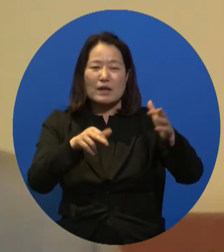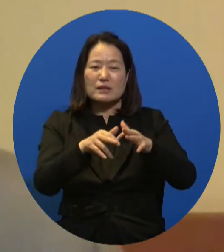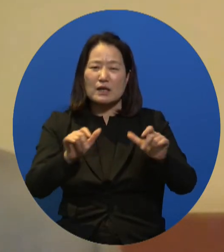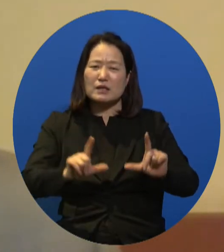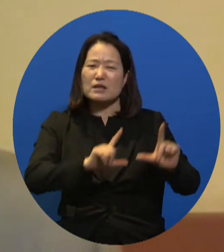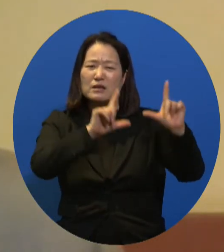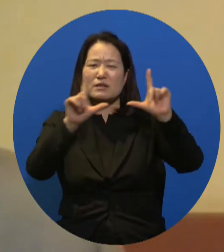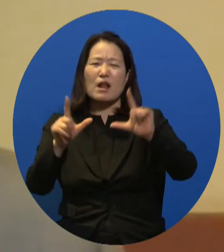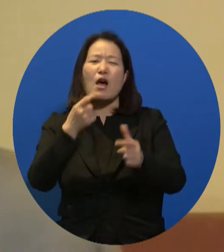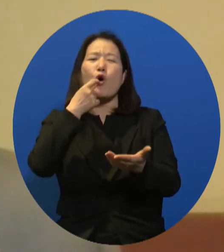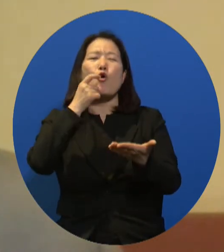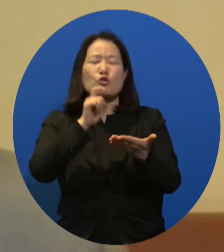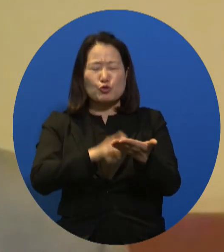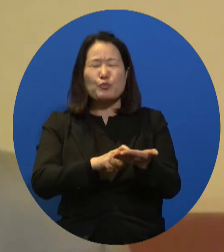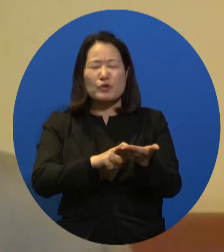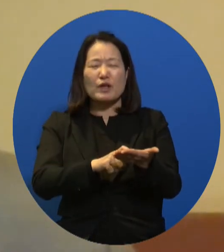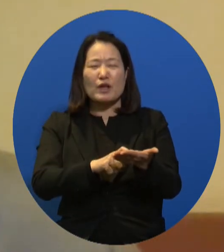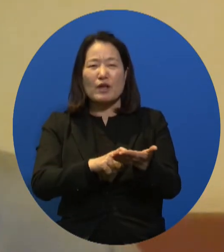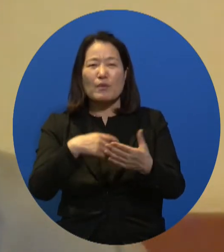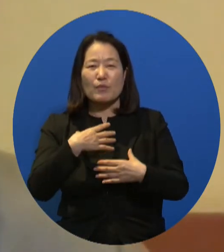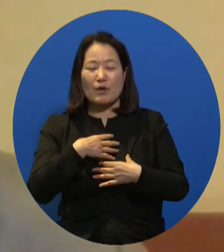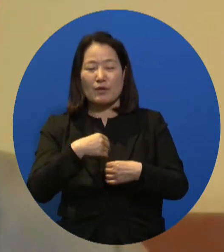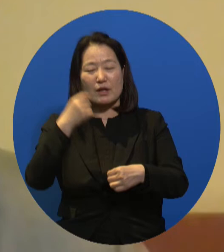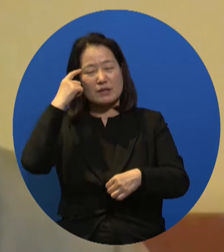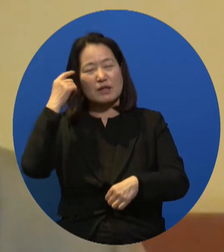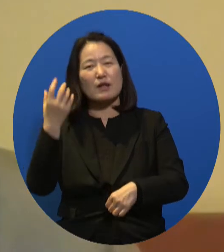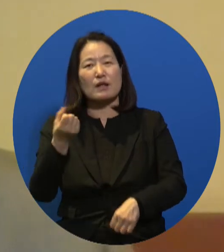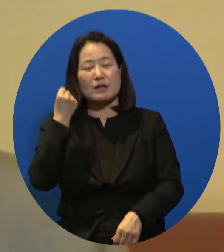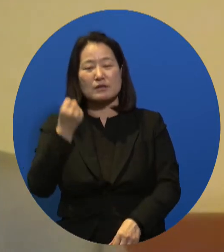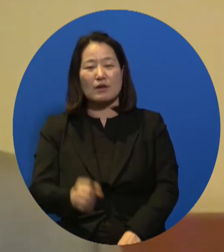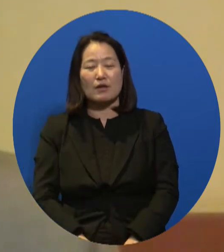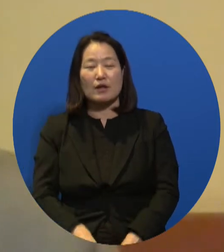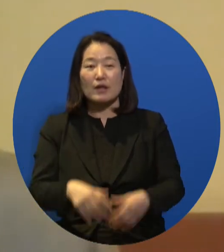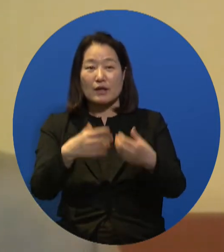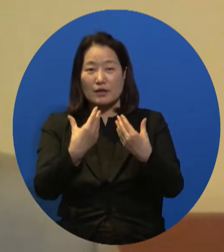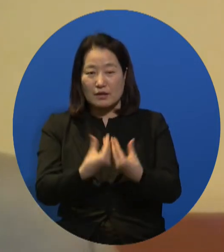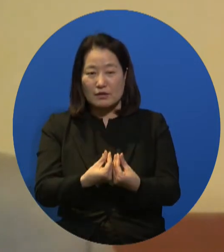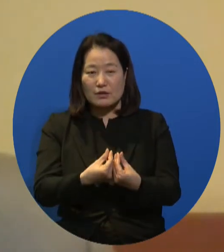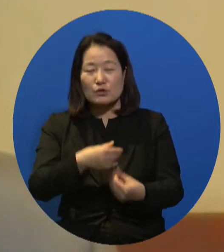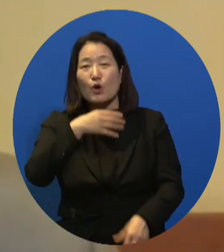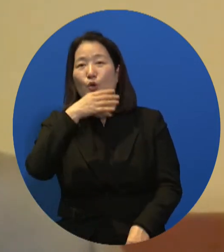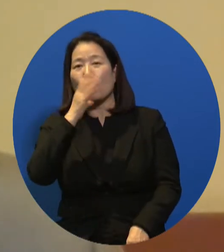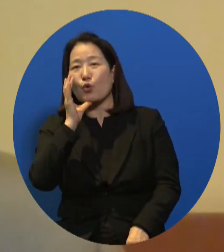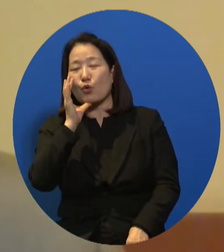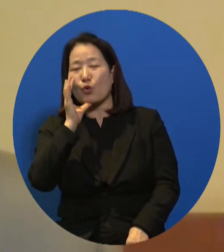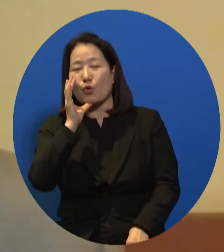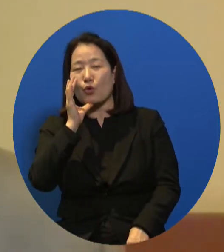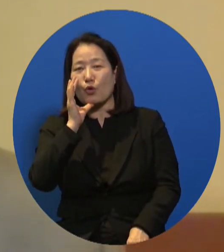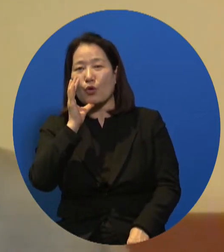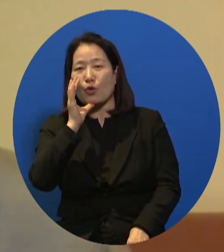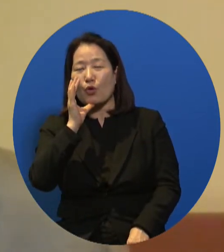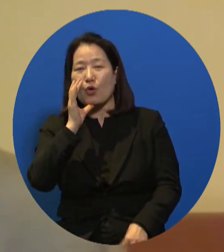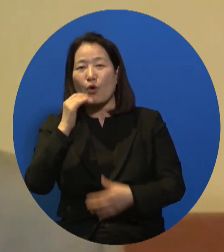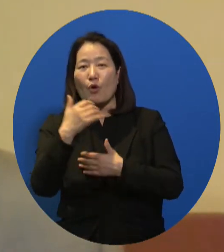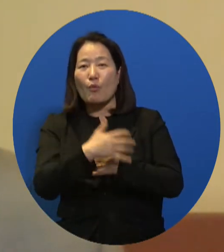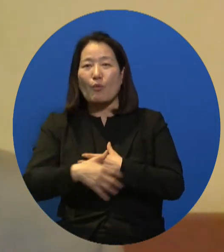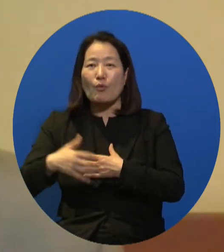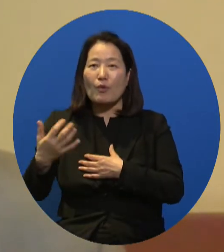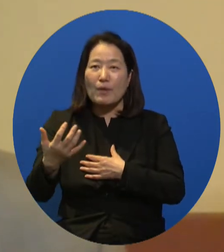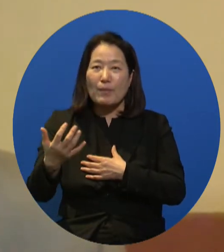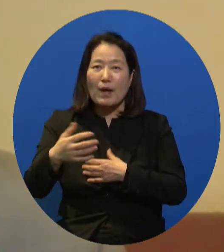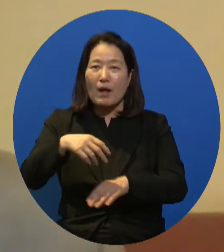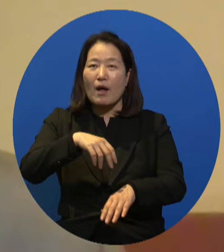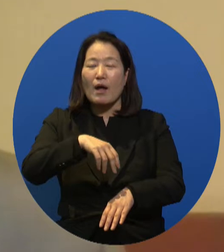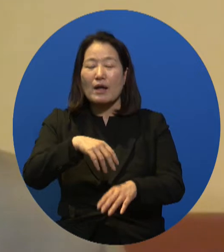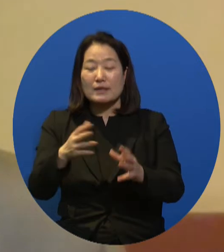The CRPD Committee's report on Hungary, therefore, is all the more important, making it clear that all forms